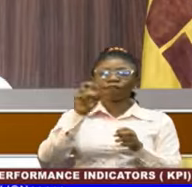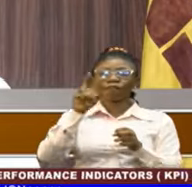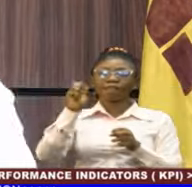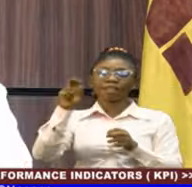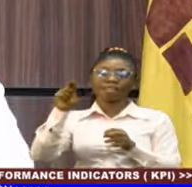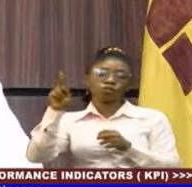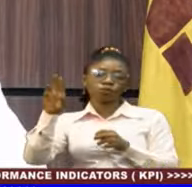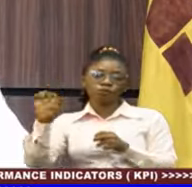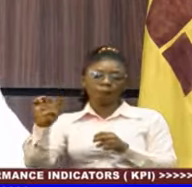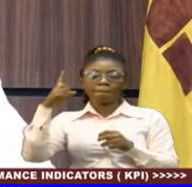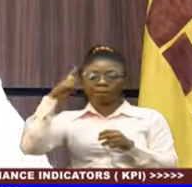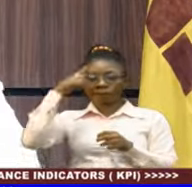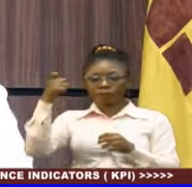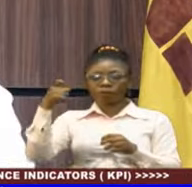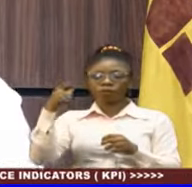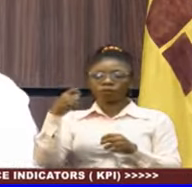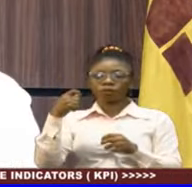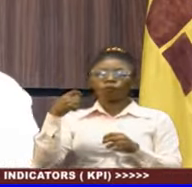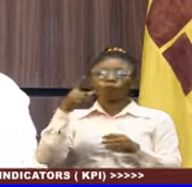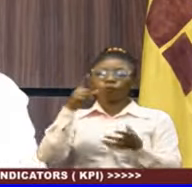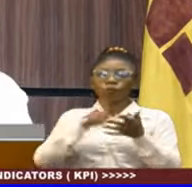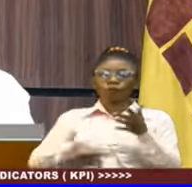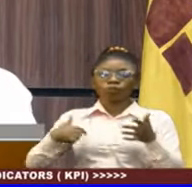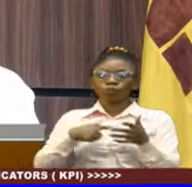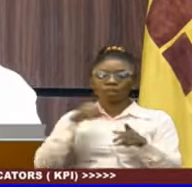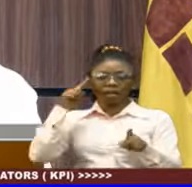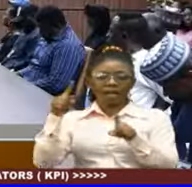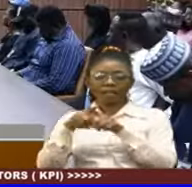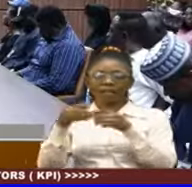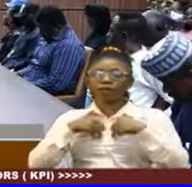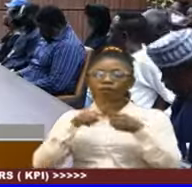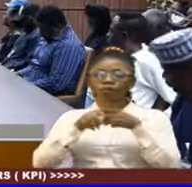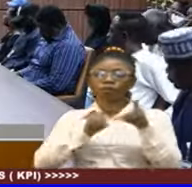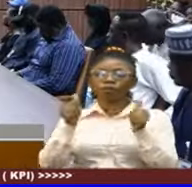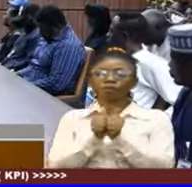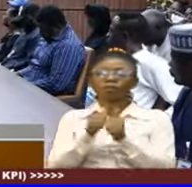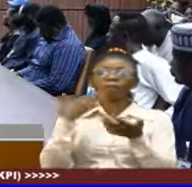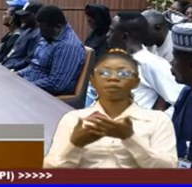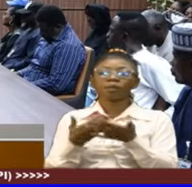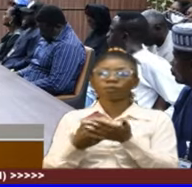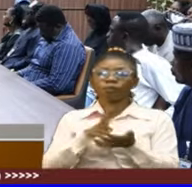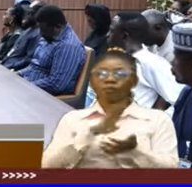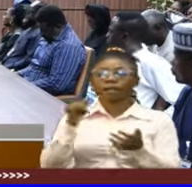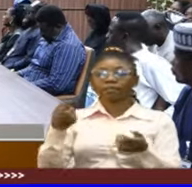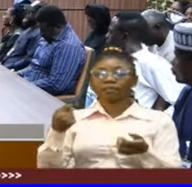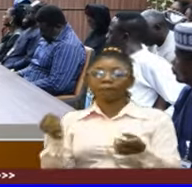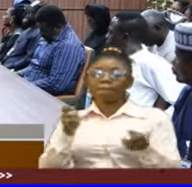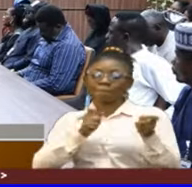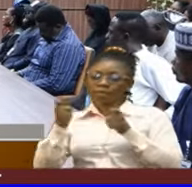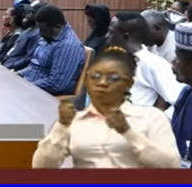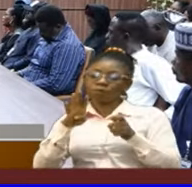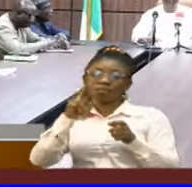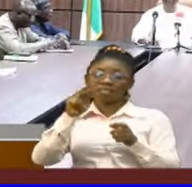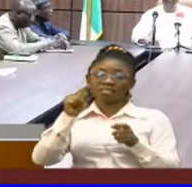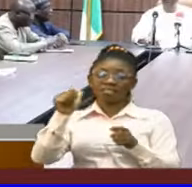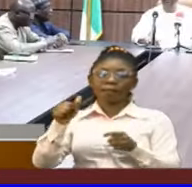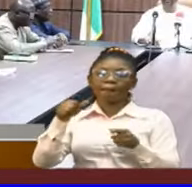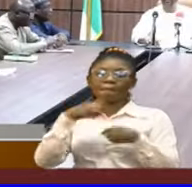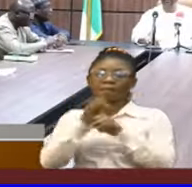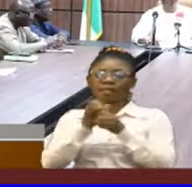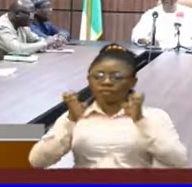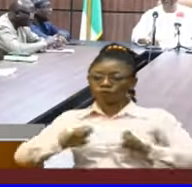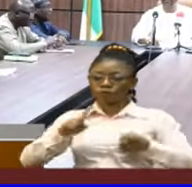the chunk of what you have addressed has to do with money. While the management of NTA is making efforts to